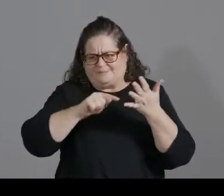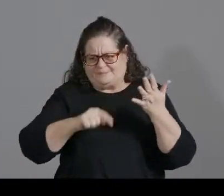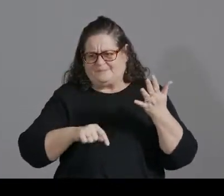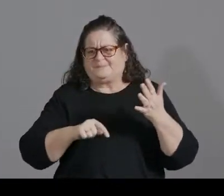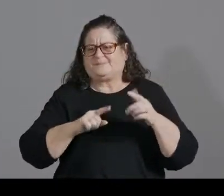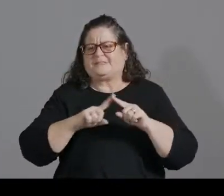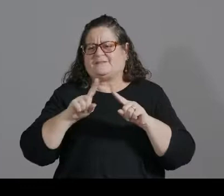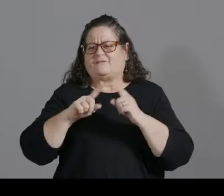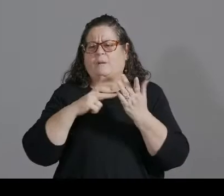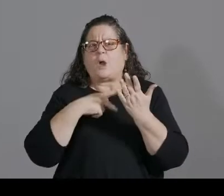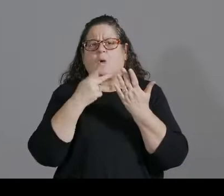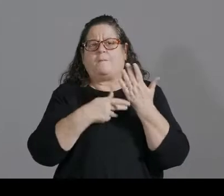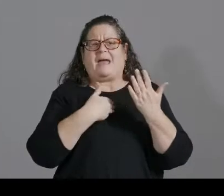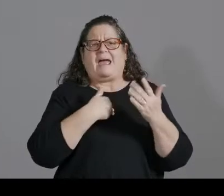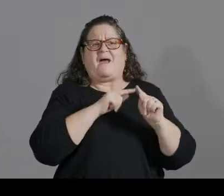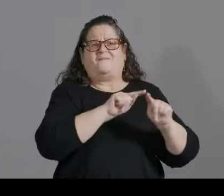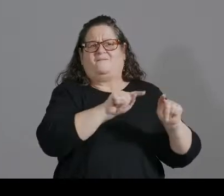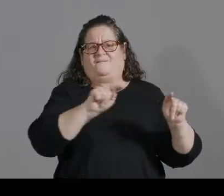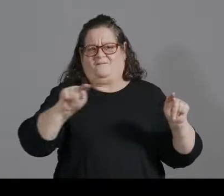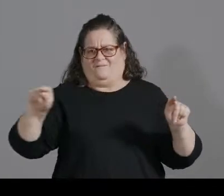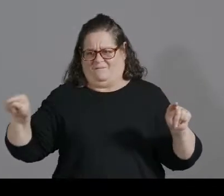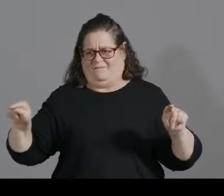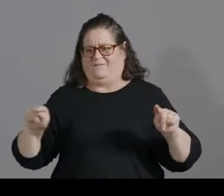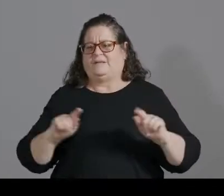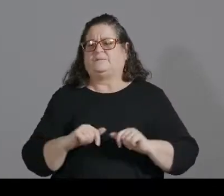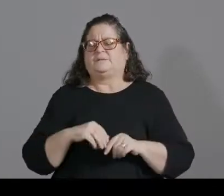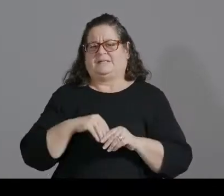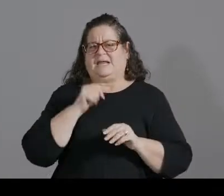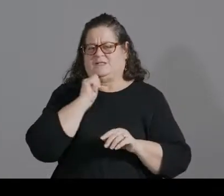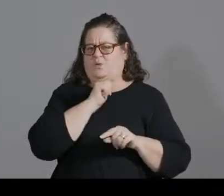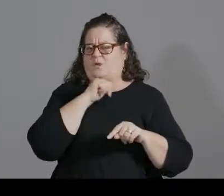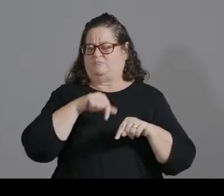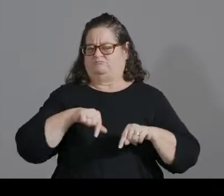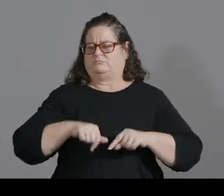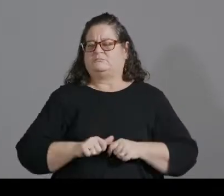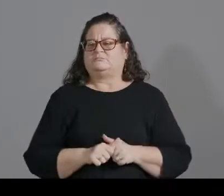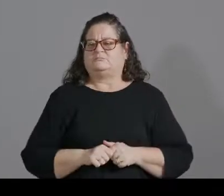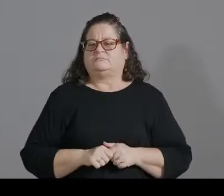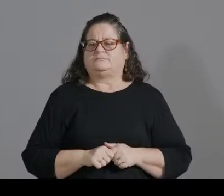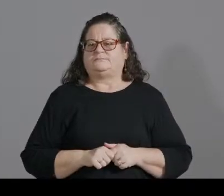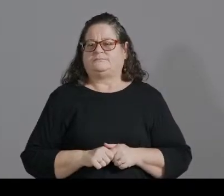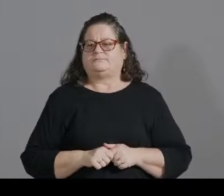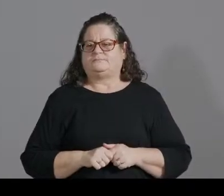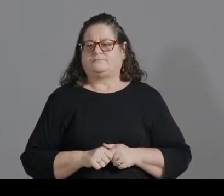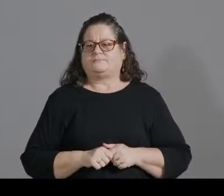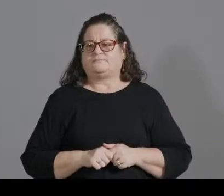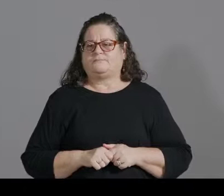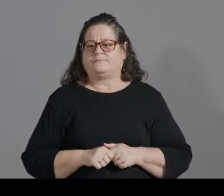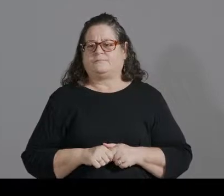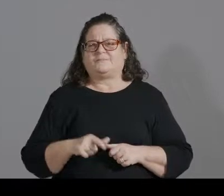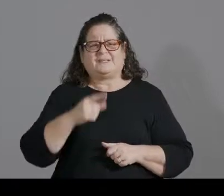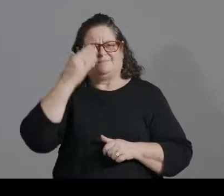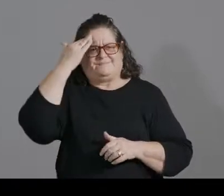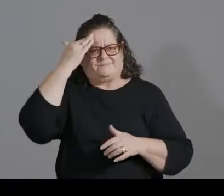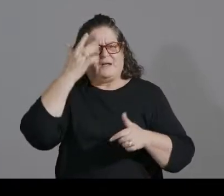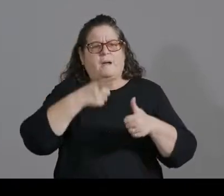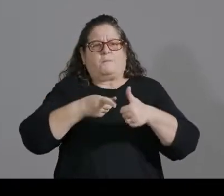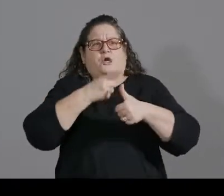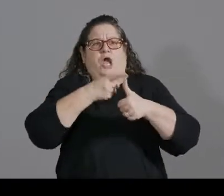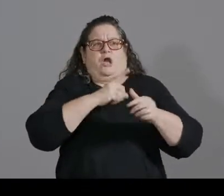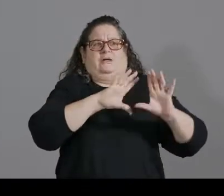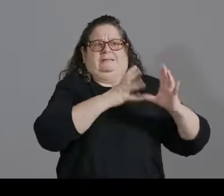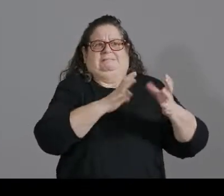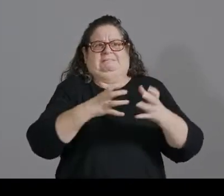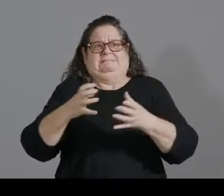Arizona. Next slide. So you're probably all familiar with our prioritization chart. There have not been any